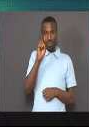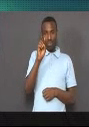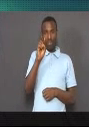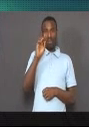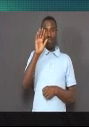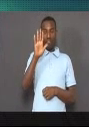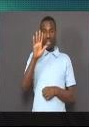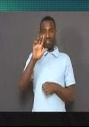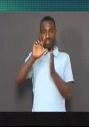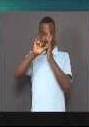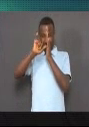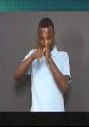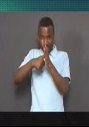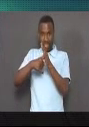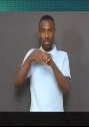After